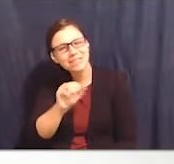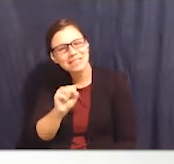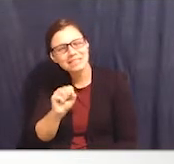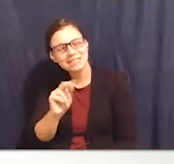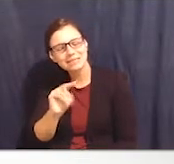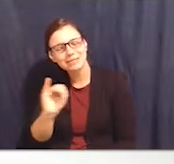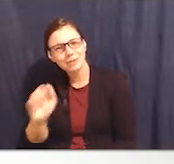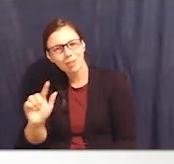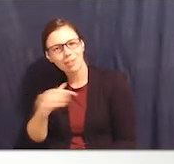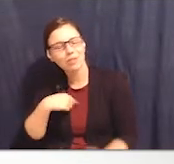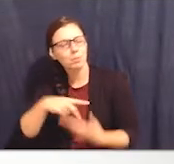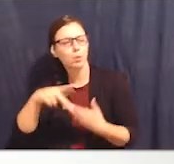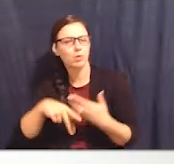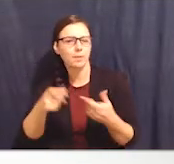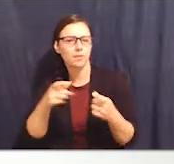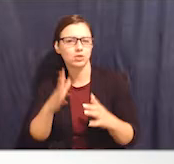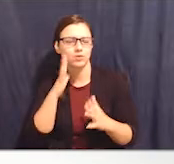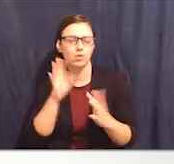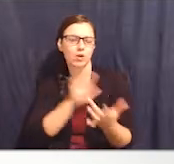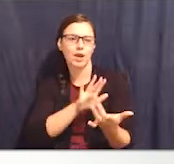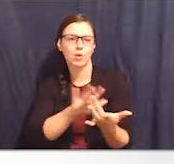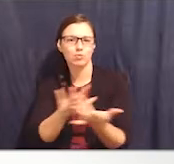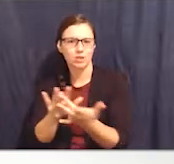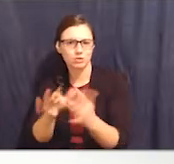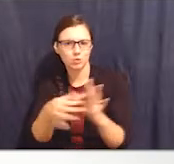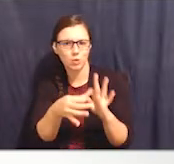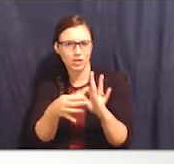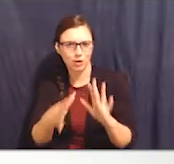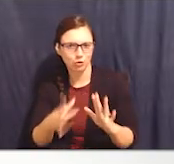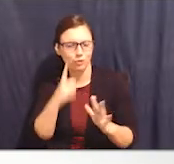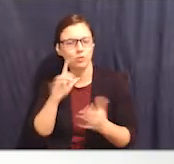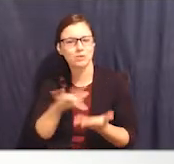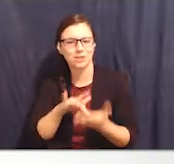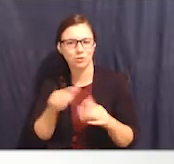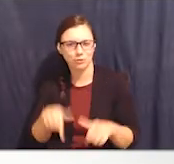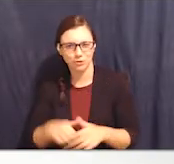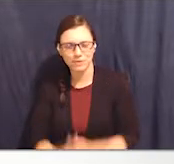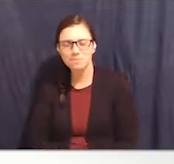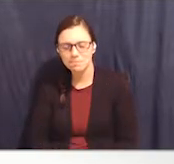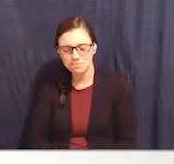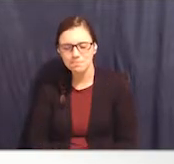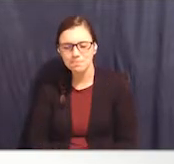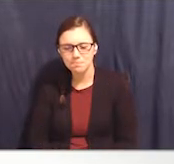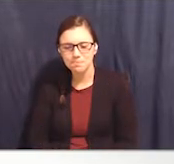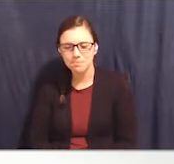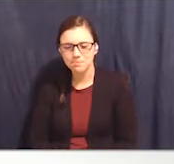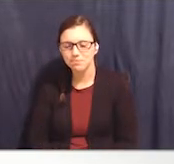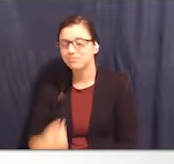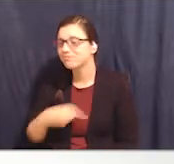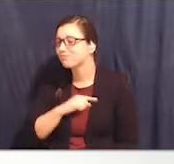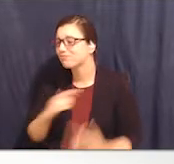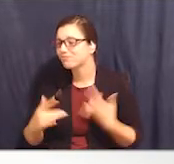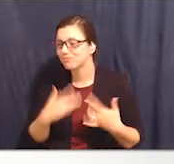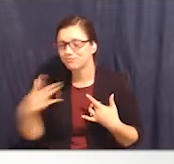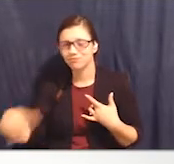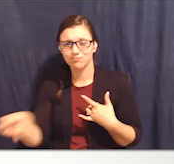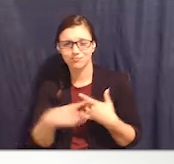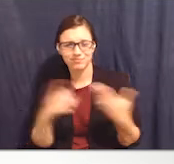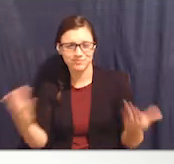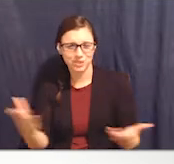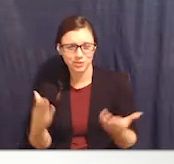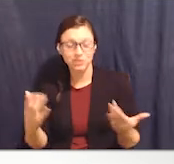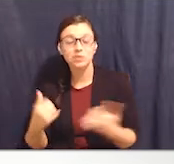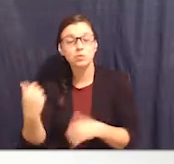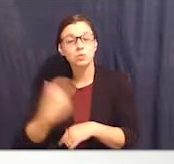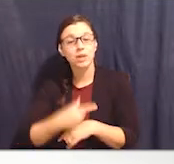Comprehensive Transition Program is very specific to our programs. I'm sorry for the blinking in the screen. It's blinking just a little